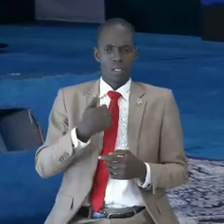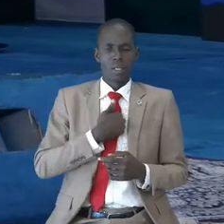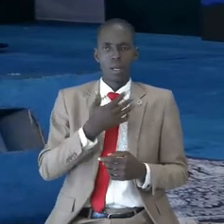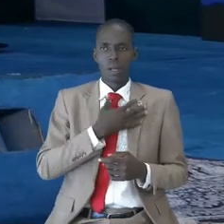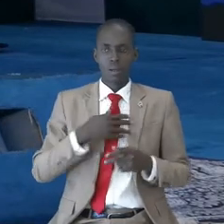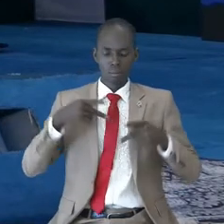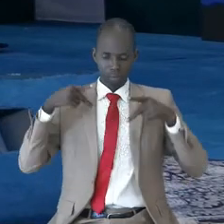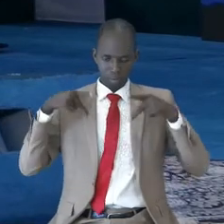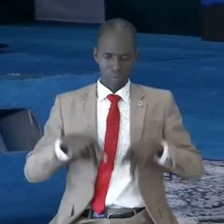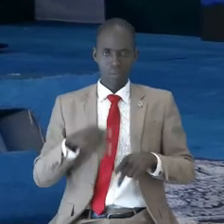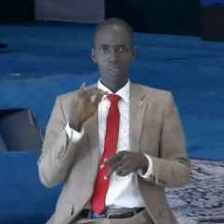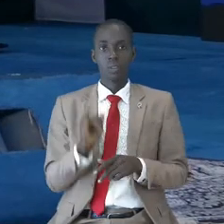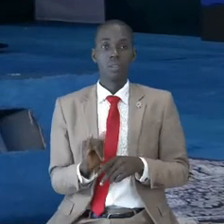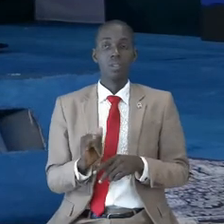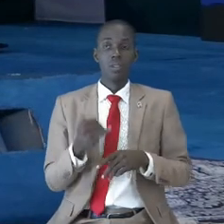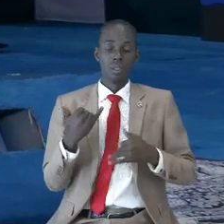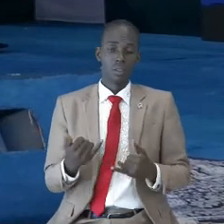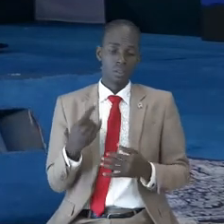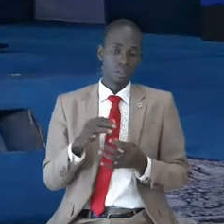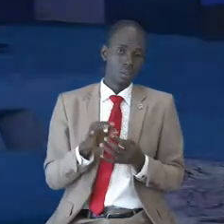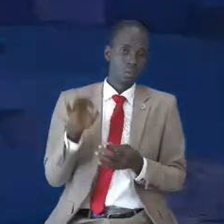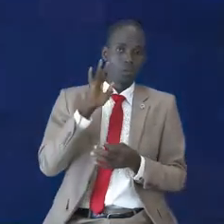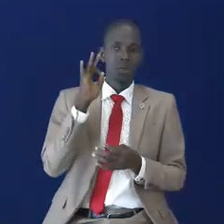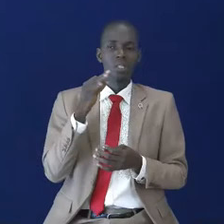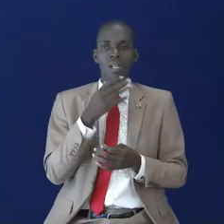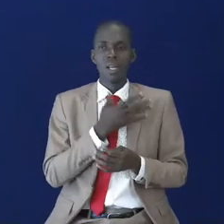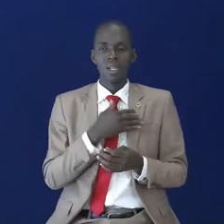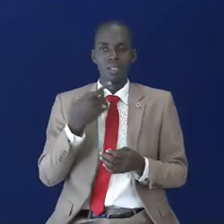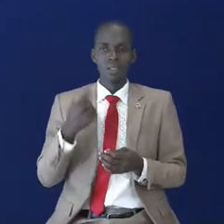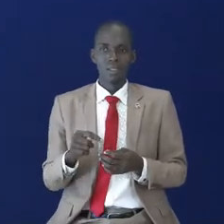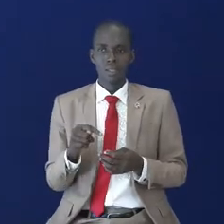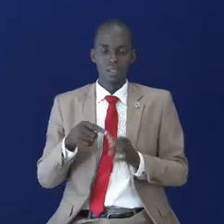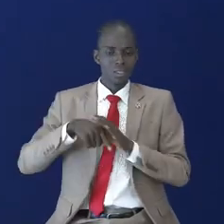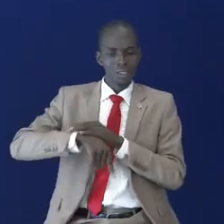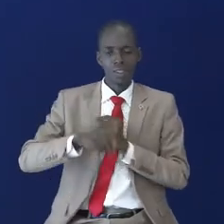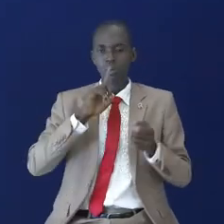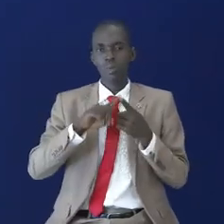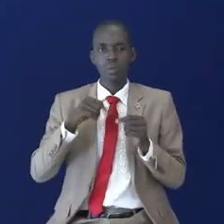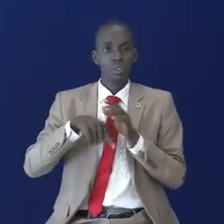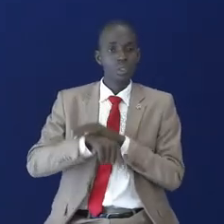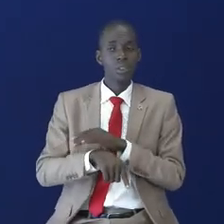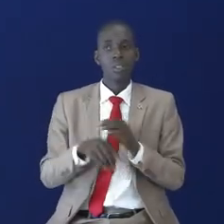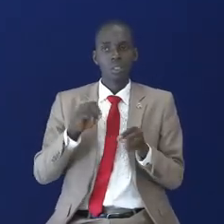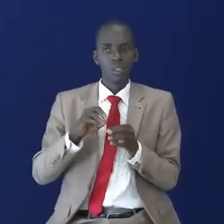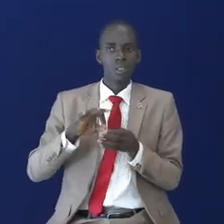the spirit, as the deep speaketh unto the deep, is the spirit by which we contact